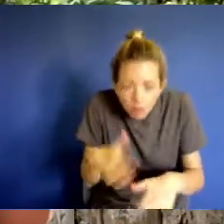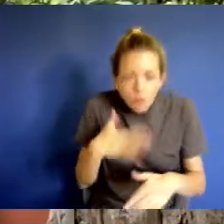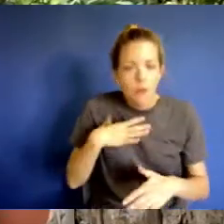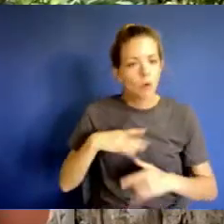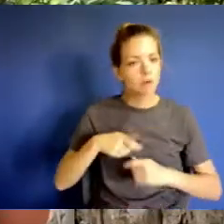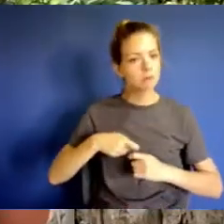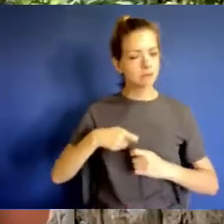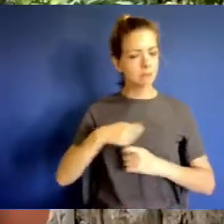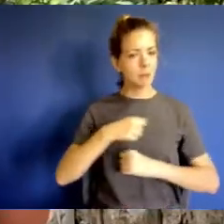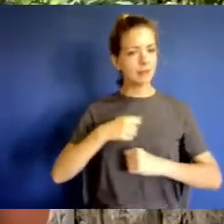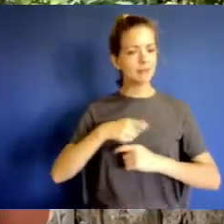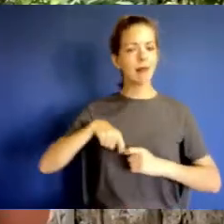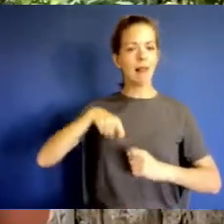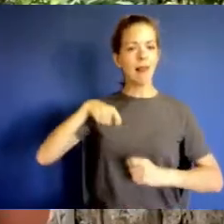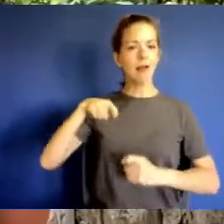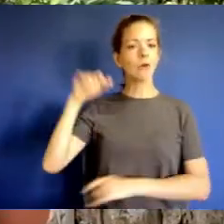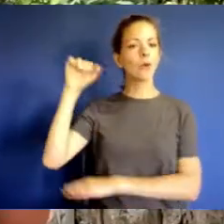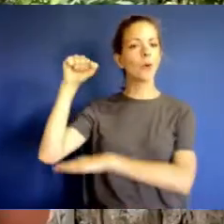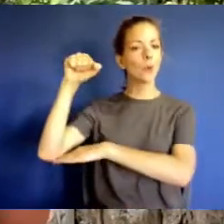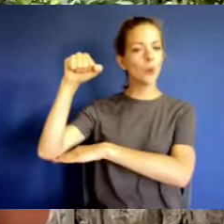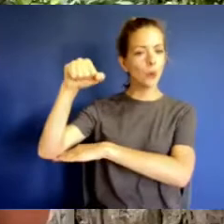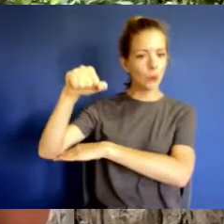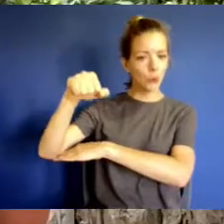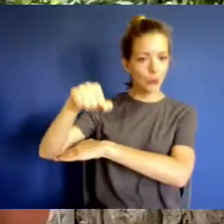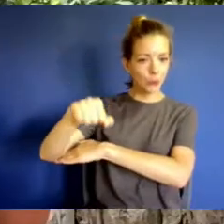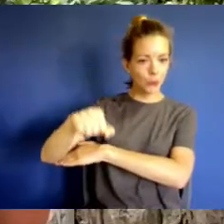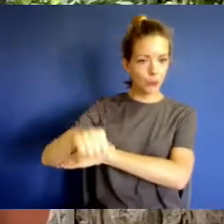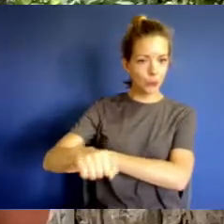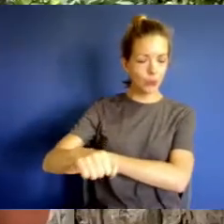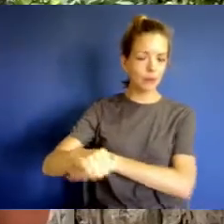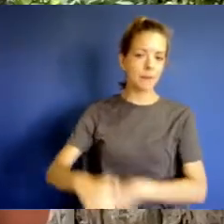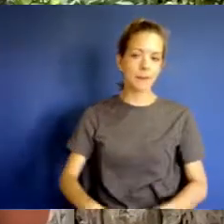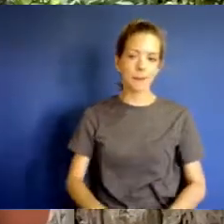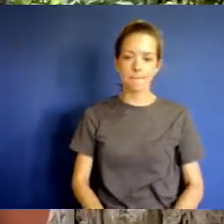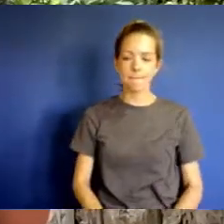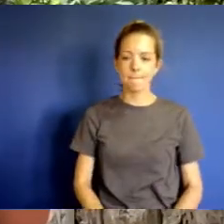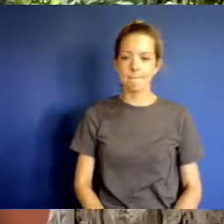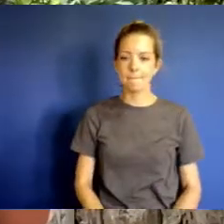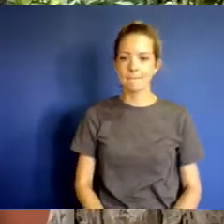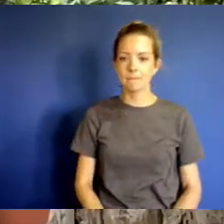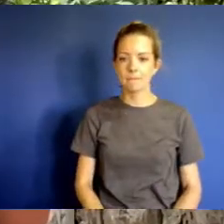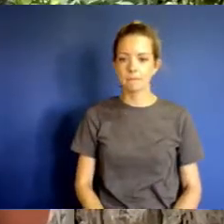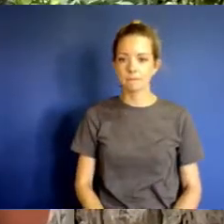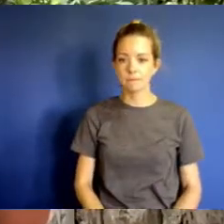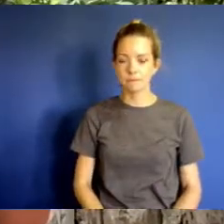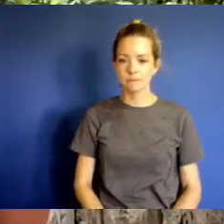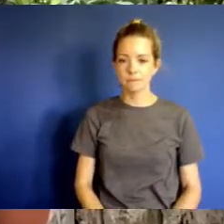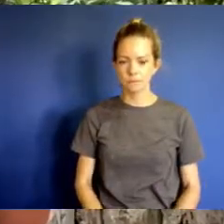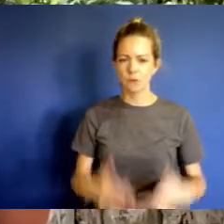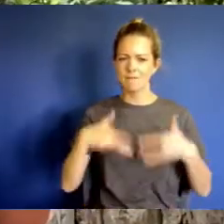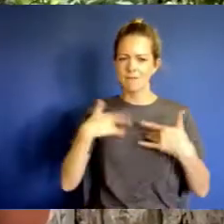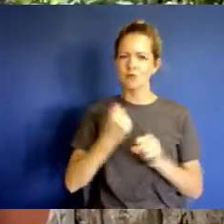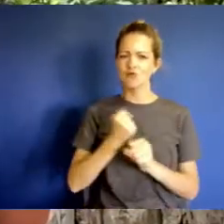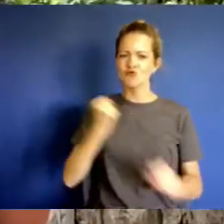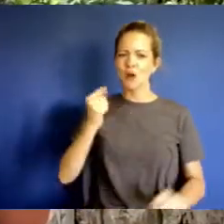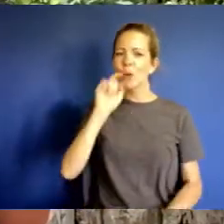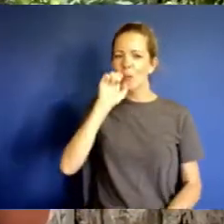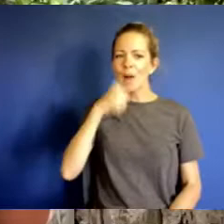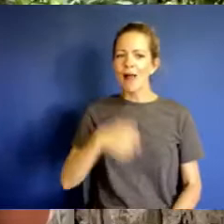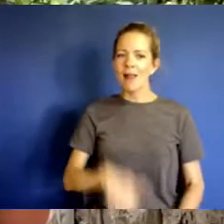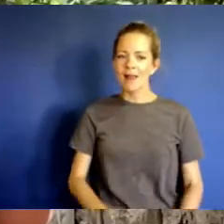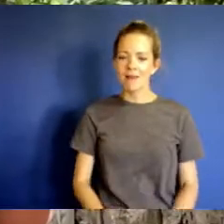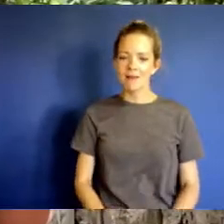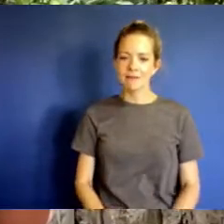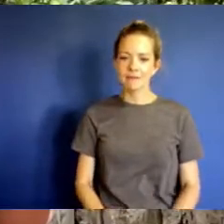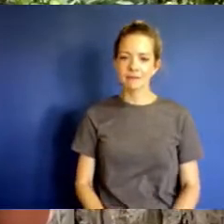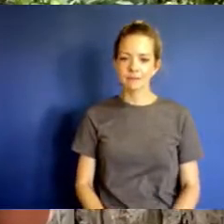is kind of crunch ourselves up, which is not the purpose of this practice. So you can feel more than enough of